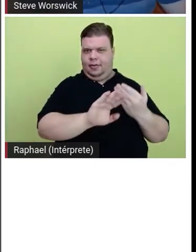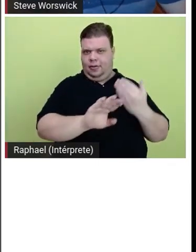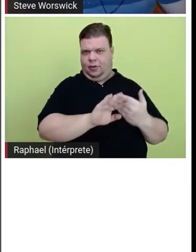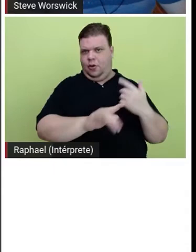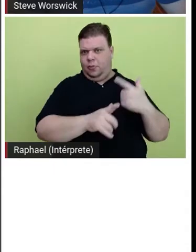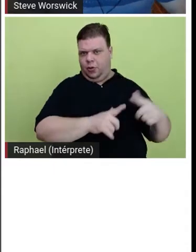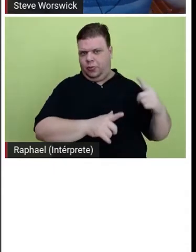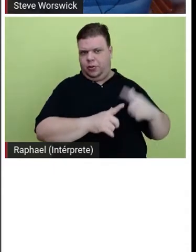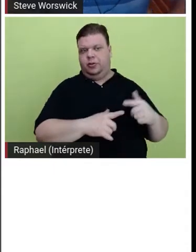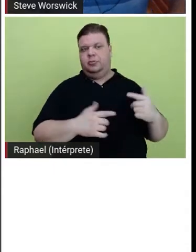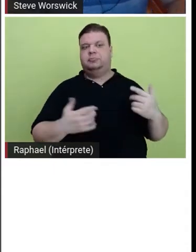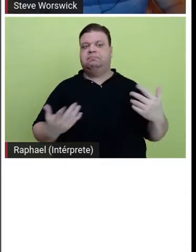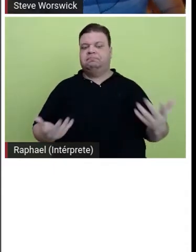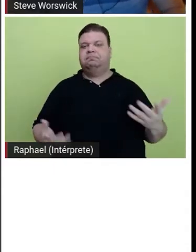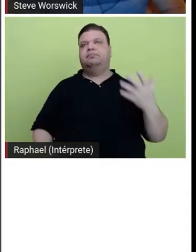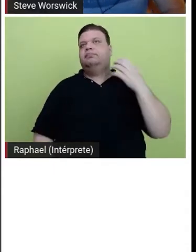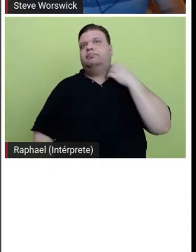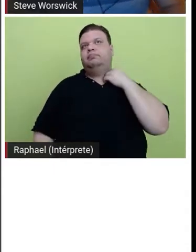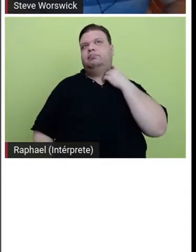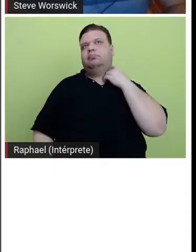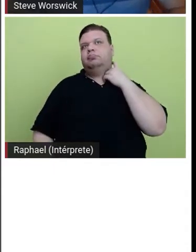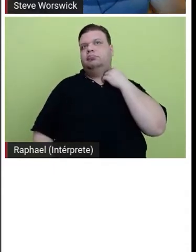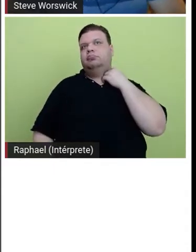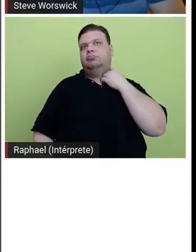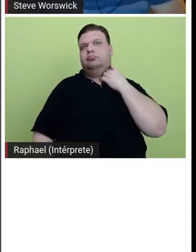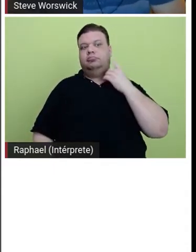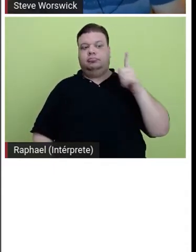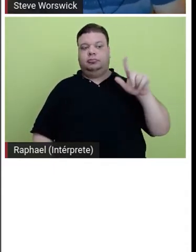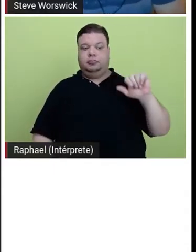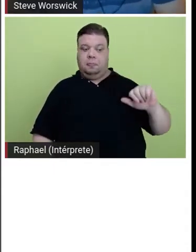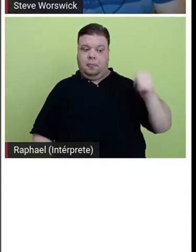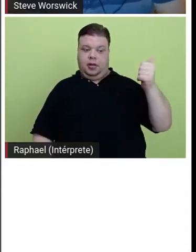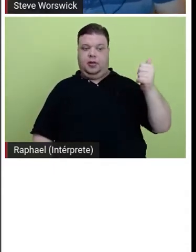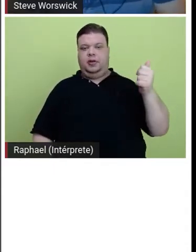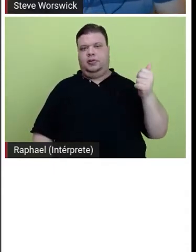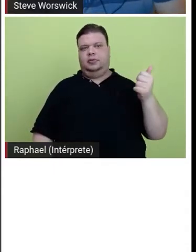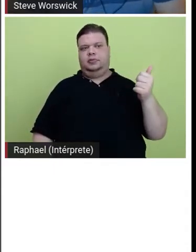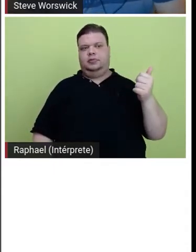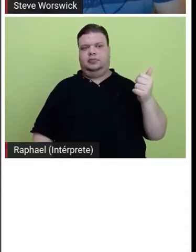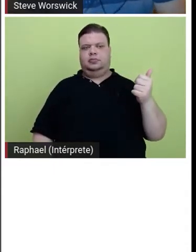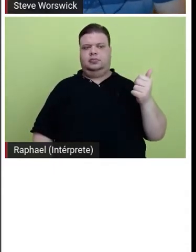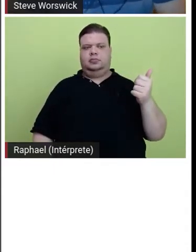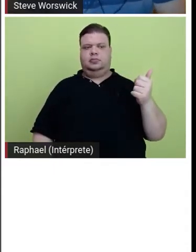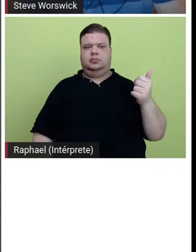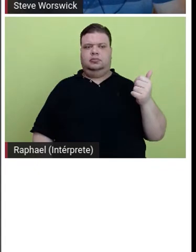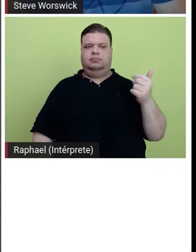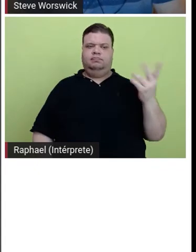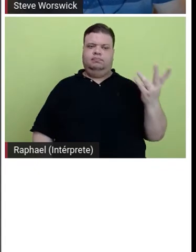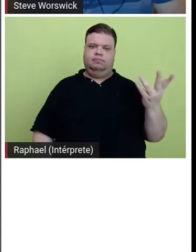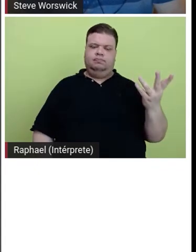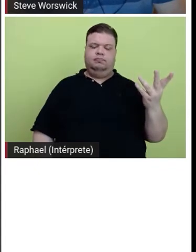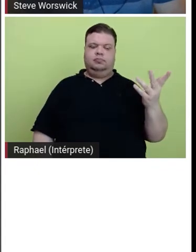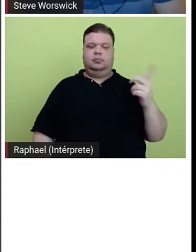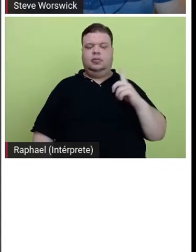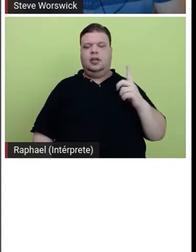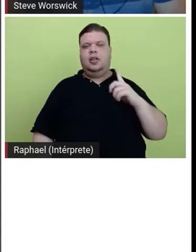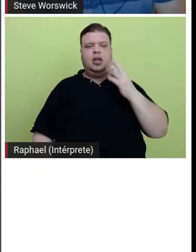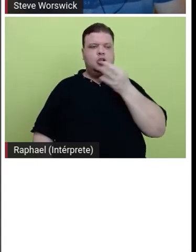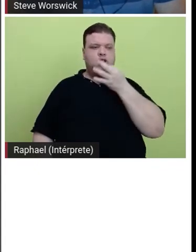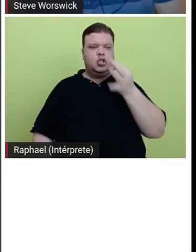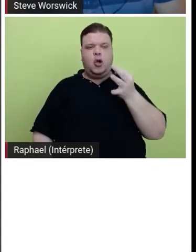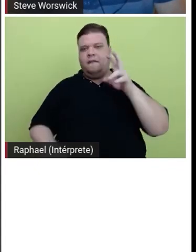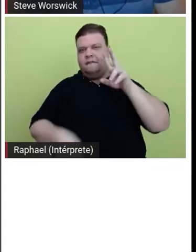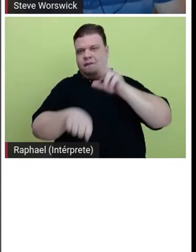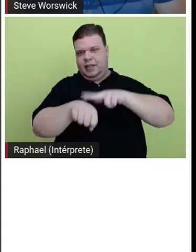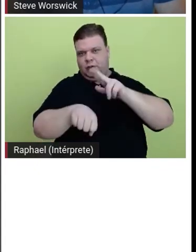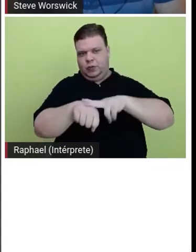user expectations. Some people speak to these things and are expecting to speak with like a C3PO type futuristic